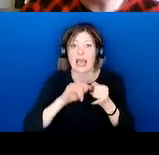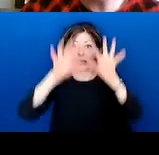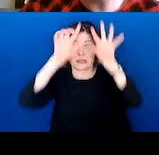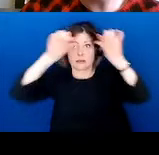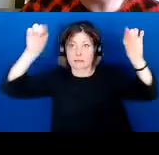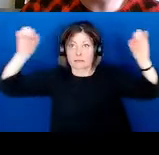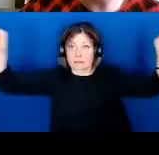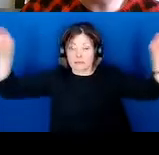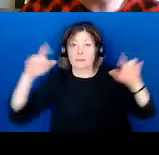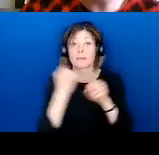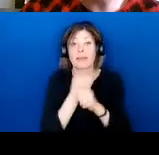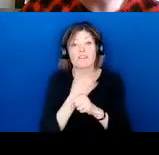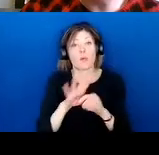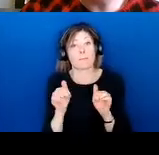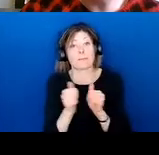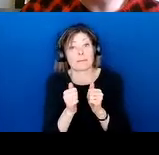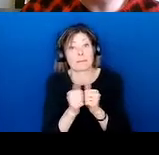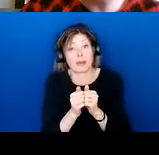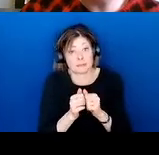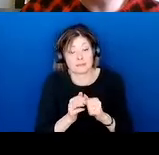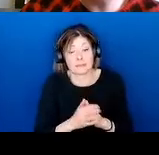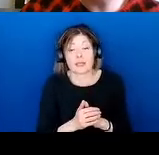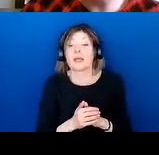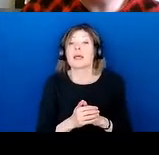All that remained in 1981 was the floor.